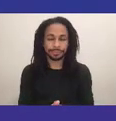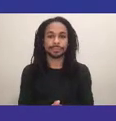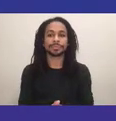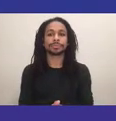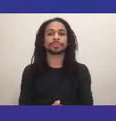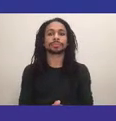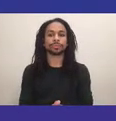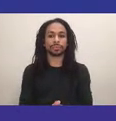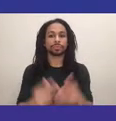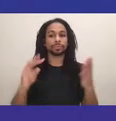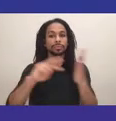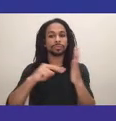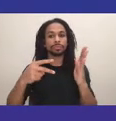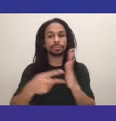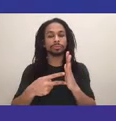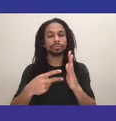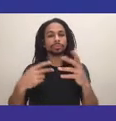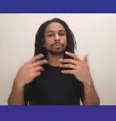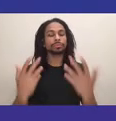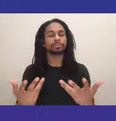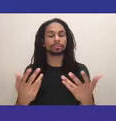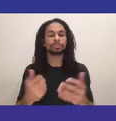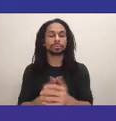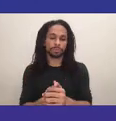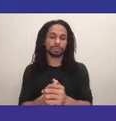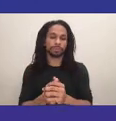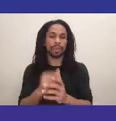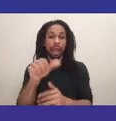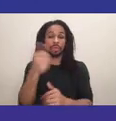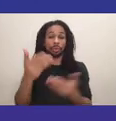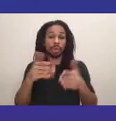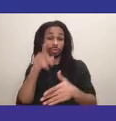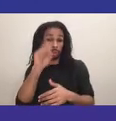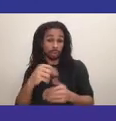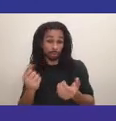So what are some other ways that you can support us today?